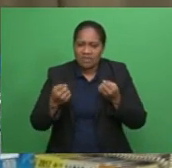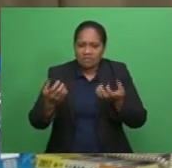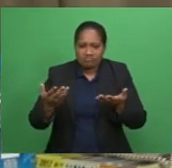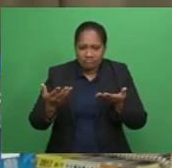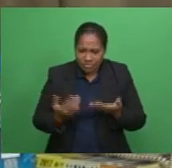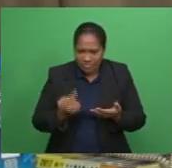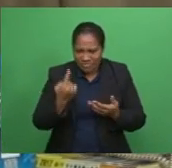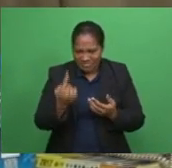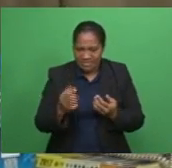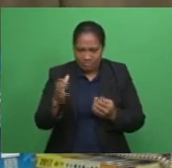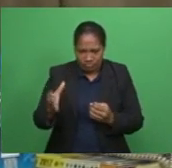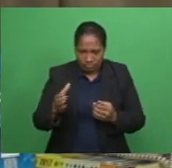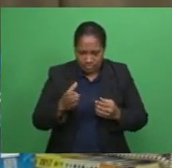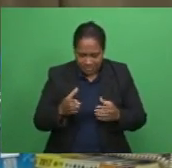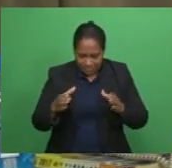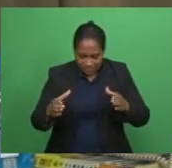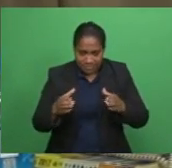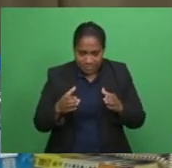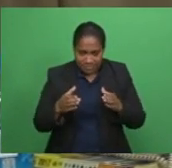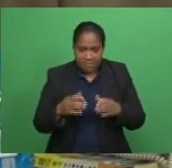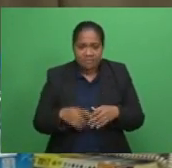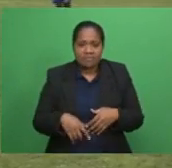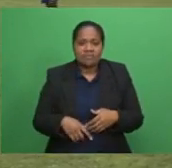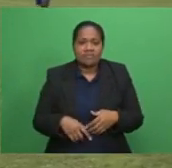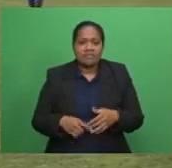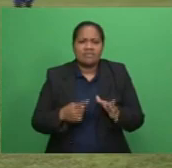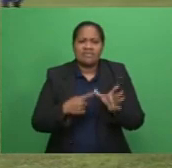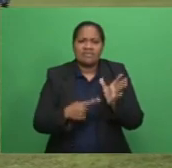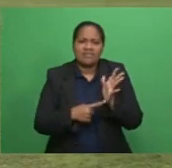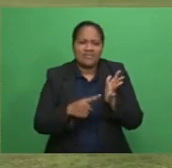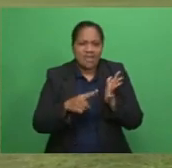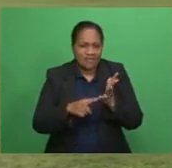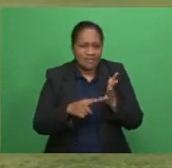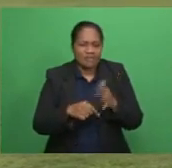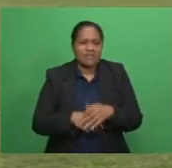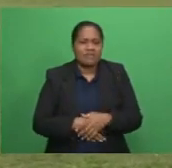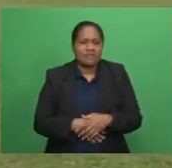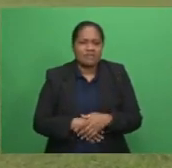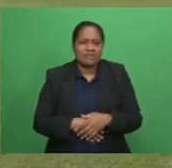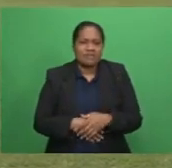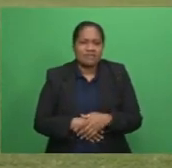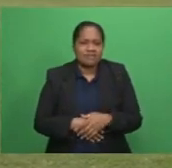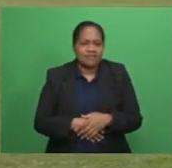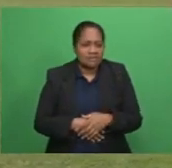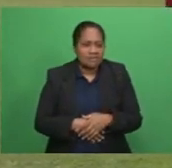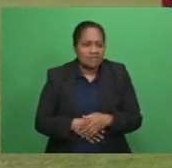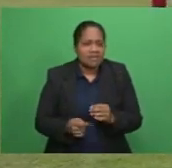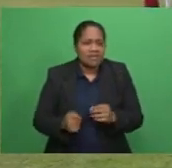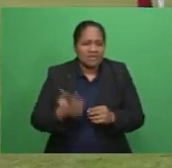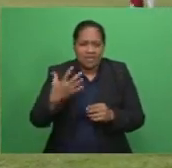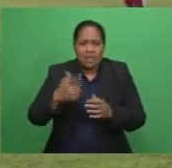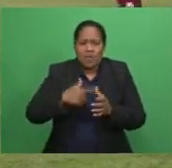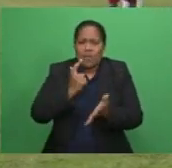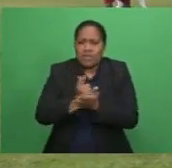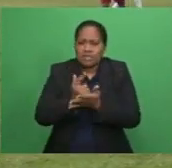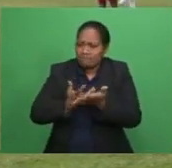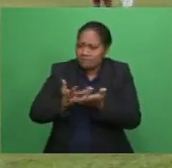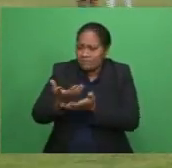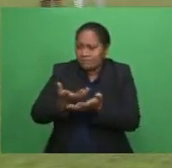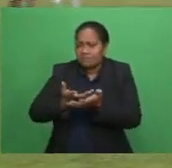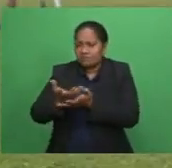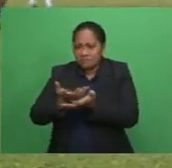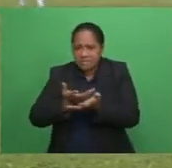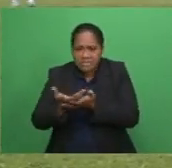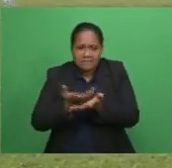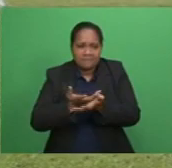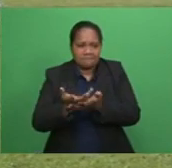Ba. Atunisa Naudukidi, Simeon and Benjamin Lesnarora. After a good discussion with the Ba football and Fiji football, we